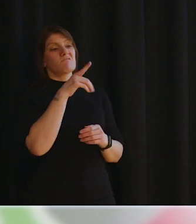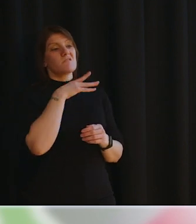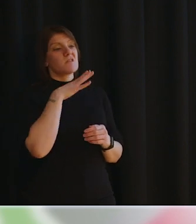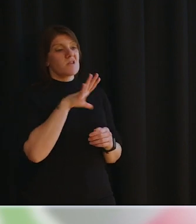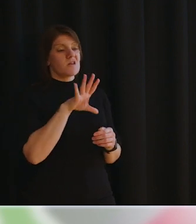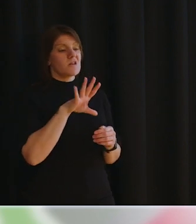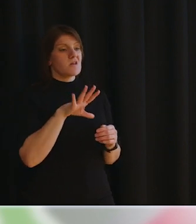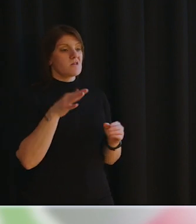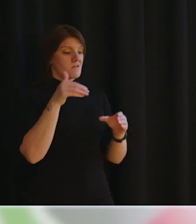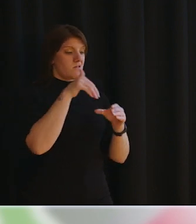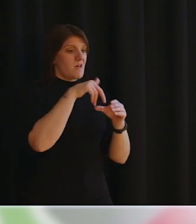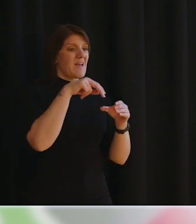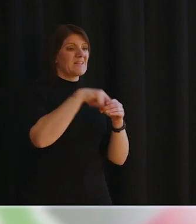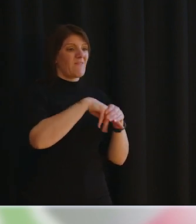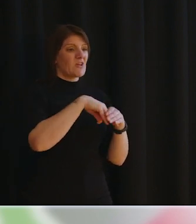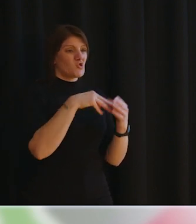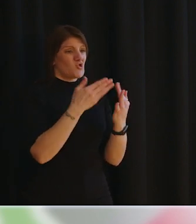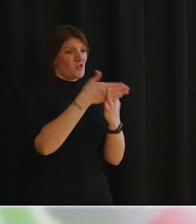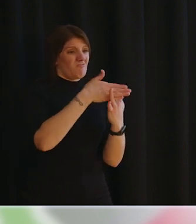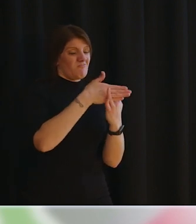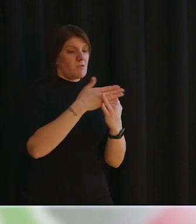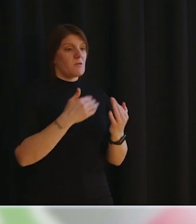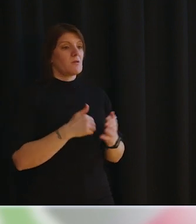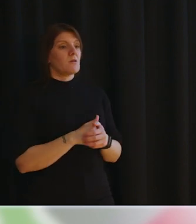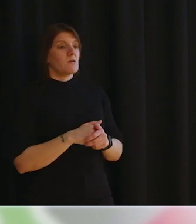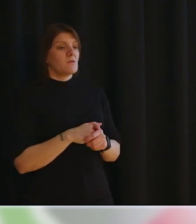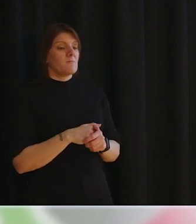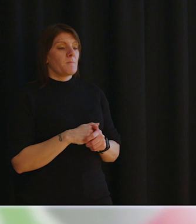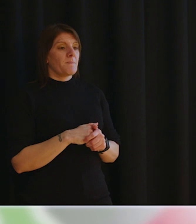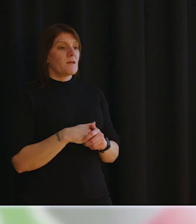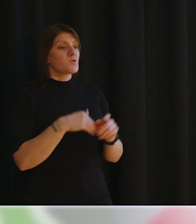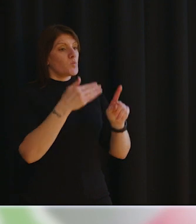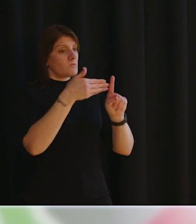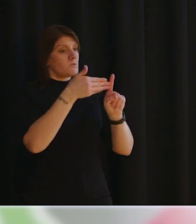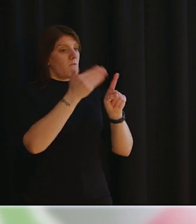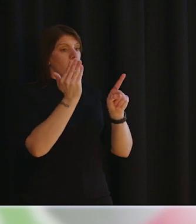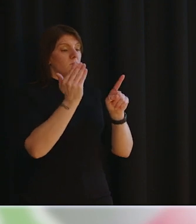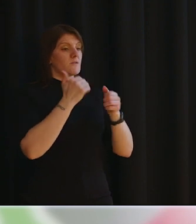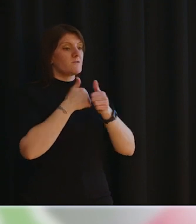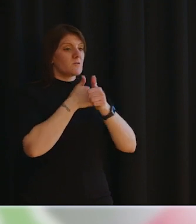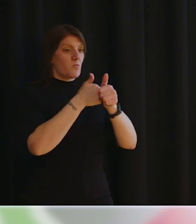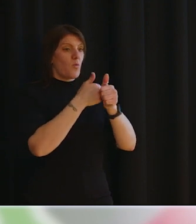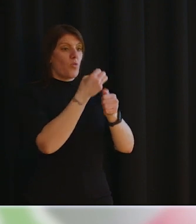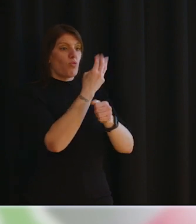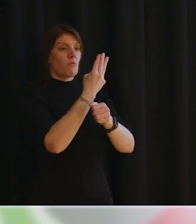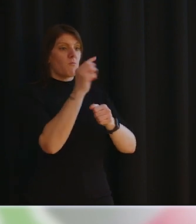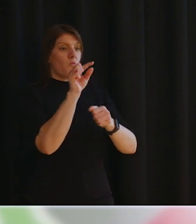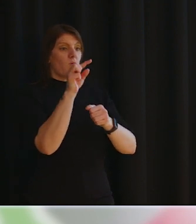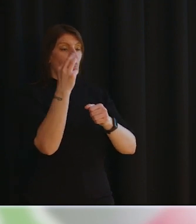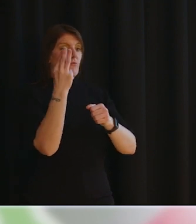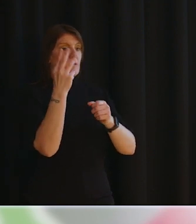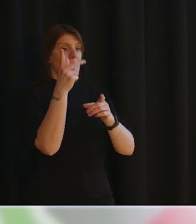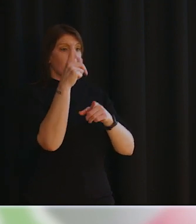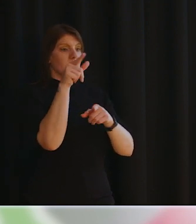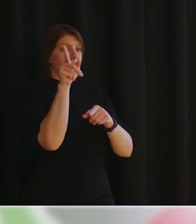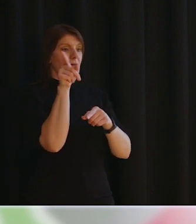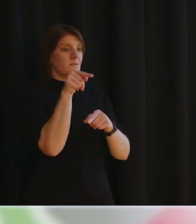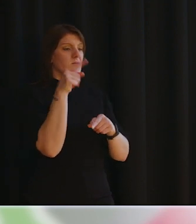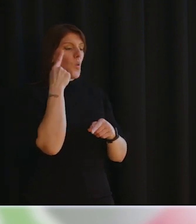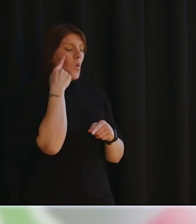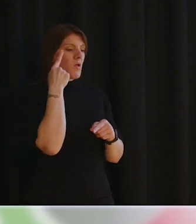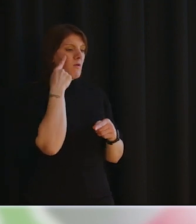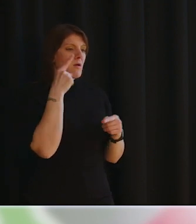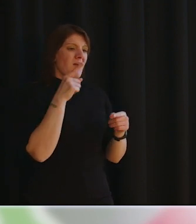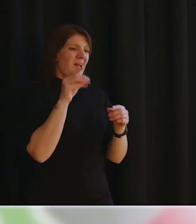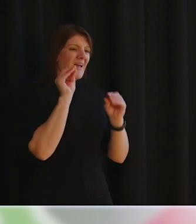You then have SEN support at 13.1%, and then the targeted support is 3.3%. So that's when we're looking at things like education,